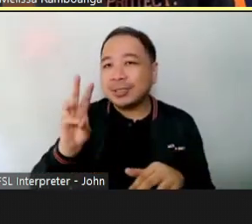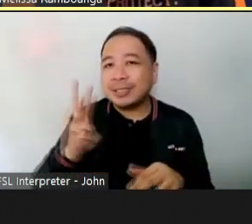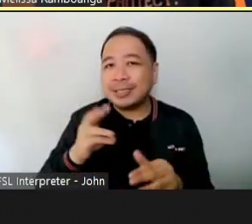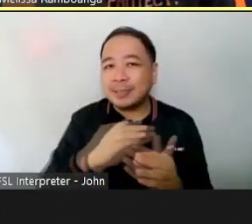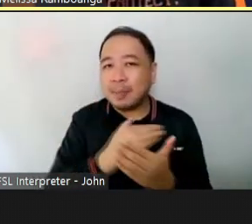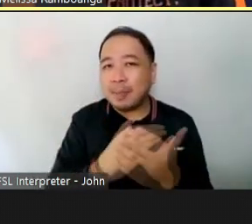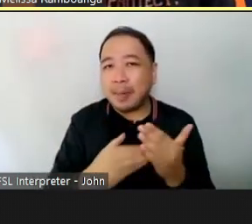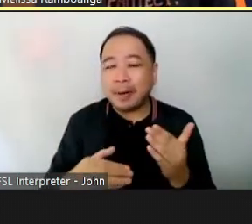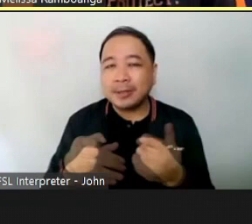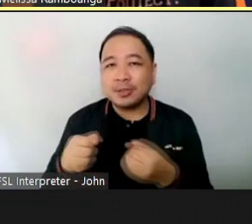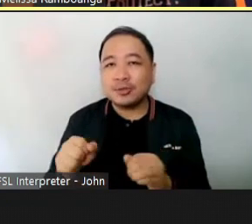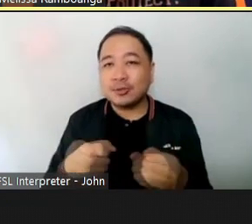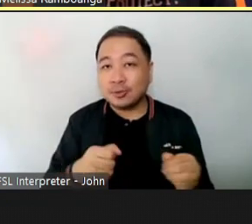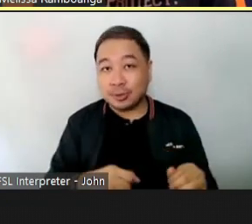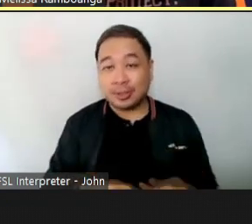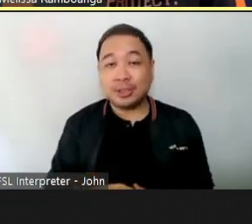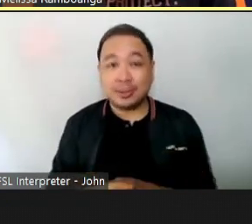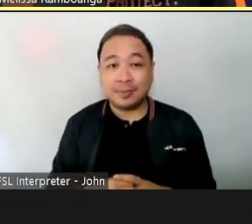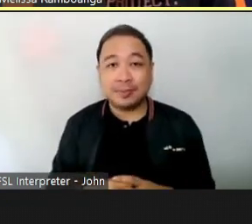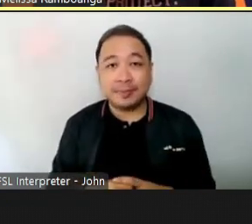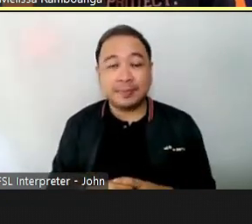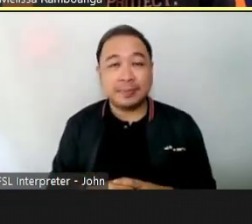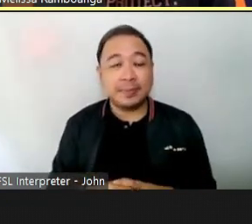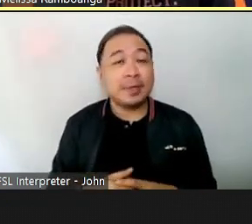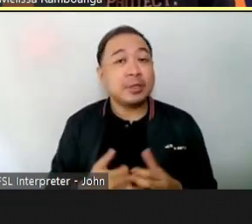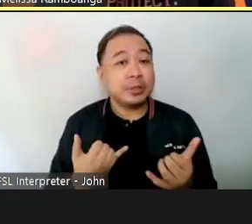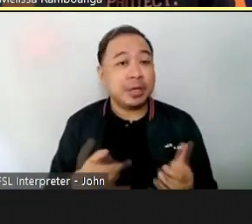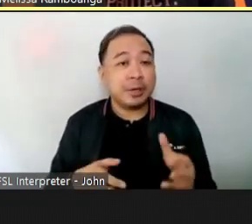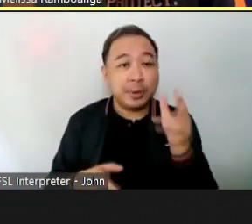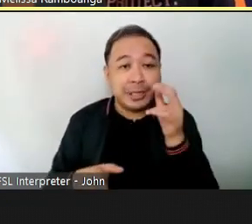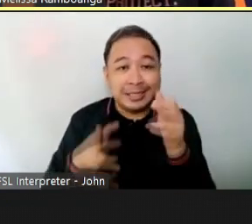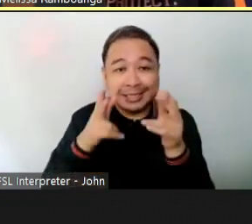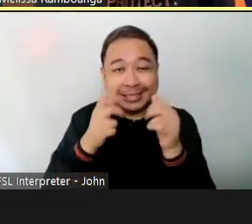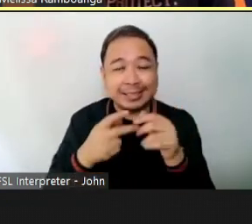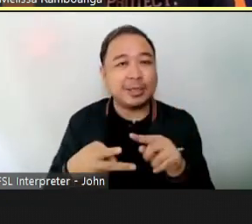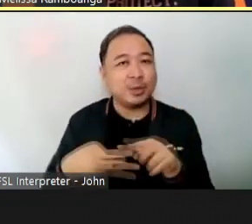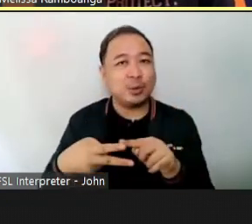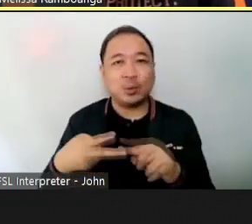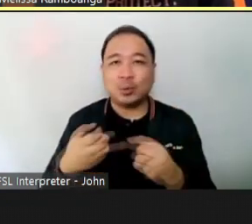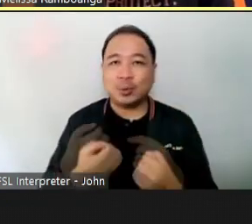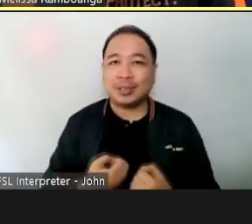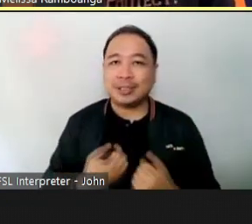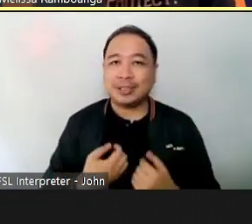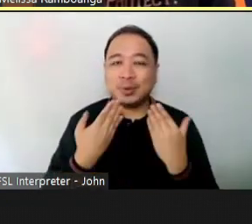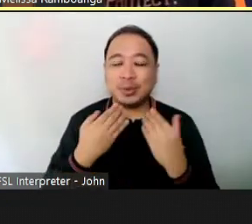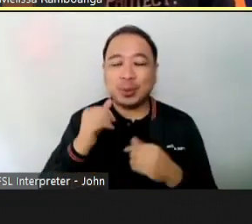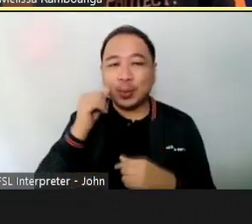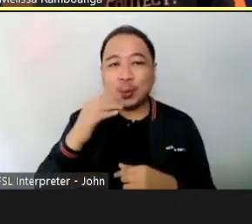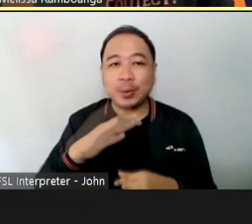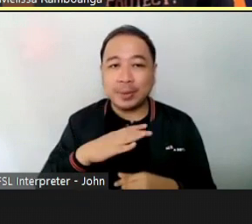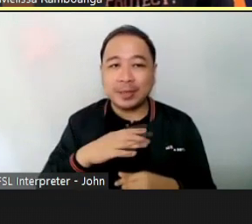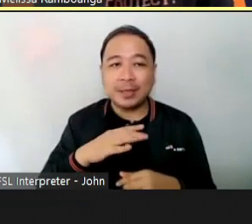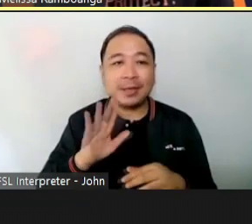strategy. And we also got to listen to 2 inspirational women with their